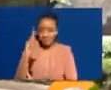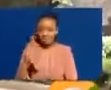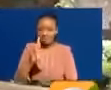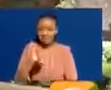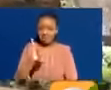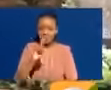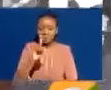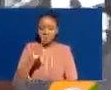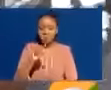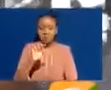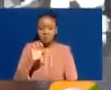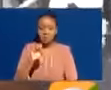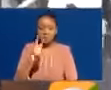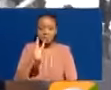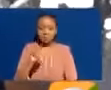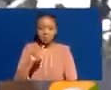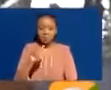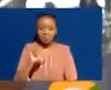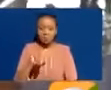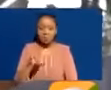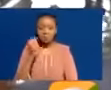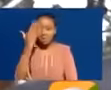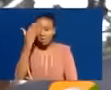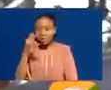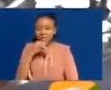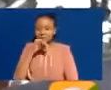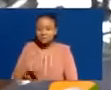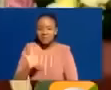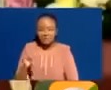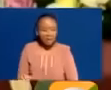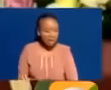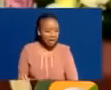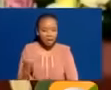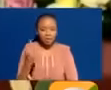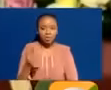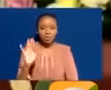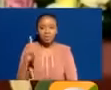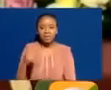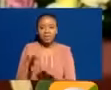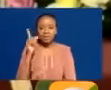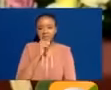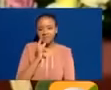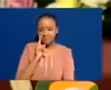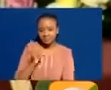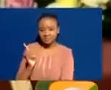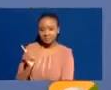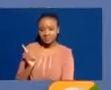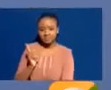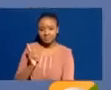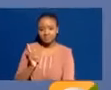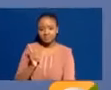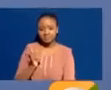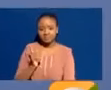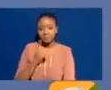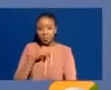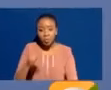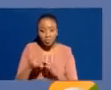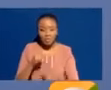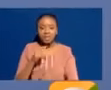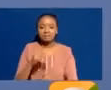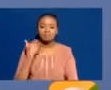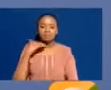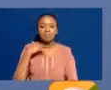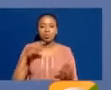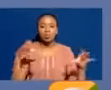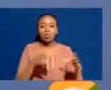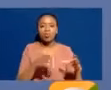Lucy is inconsolable following the death of her only son, Keagan Githua, in the hands of criminals using motorbikes